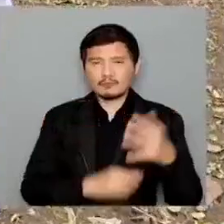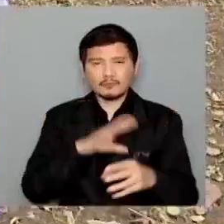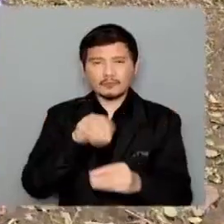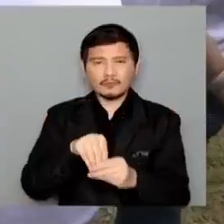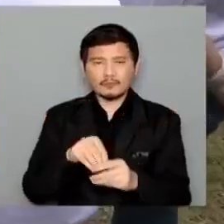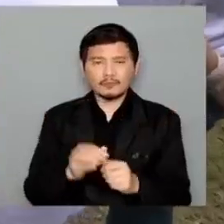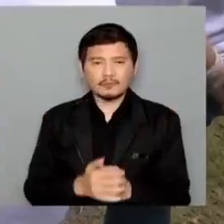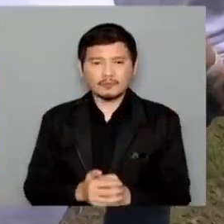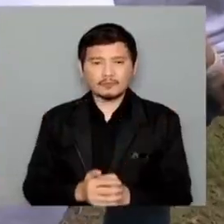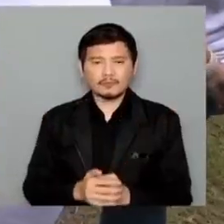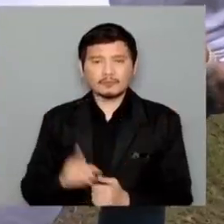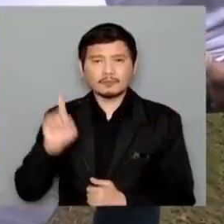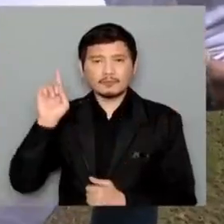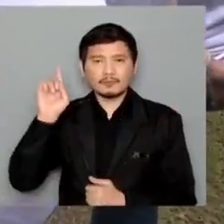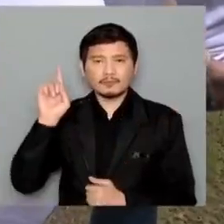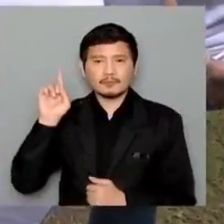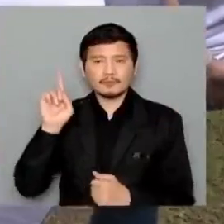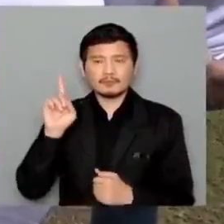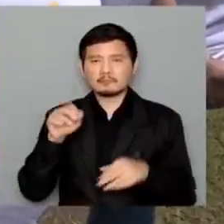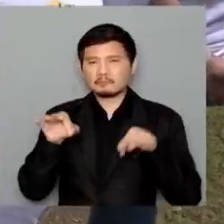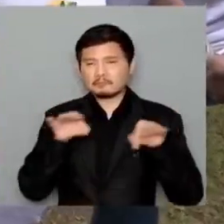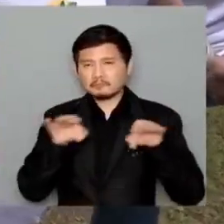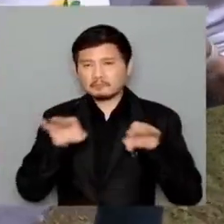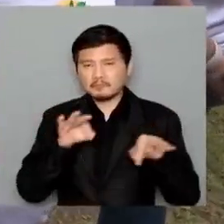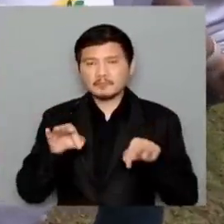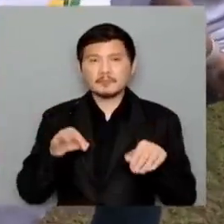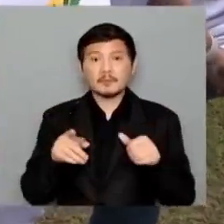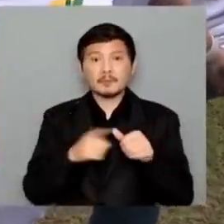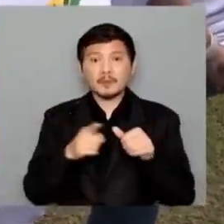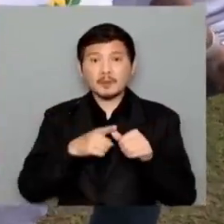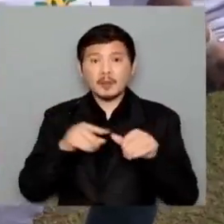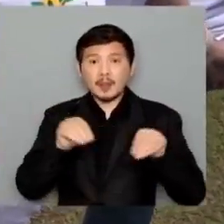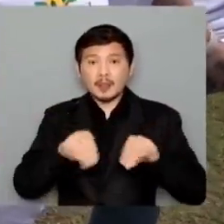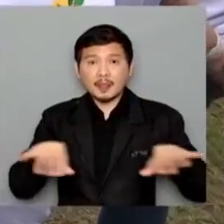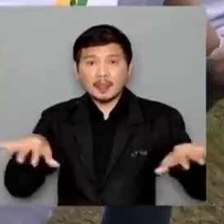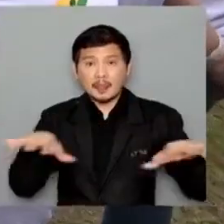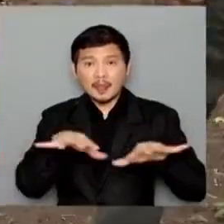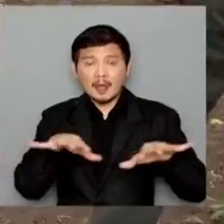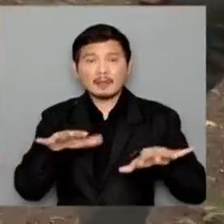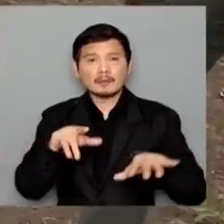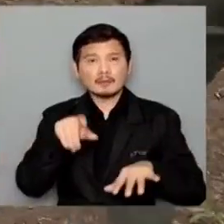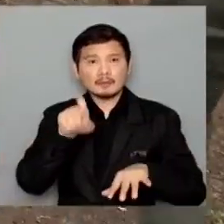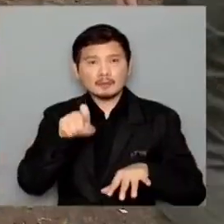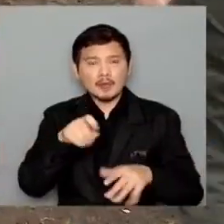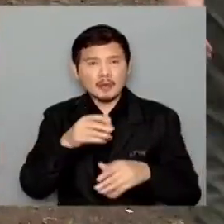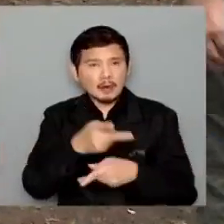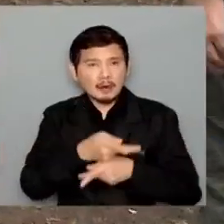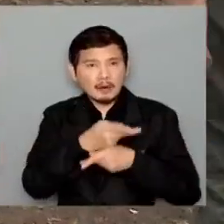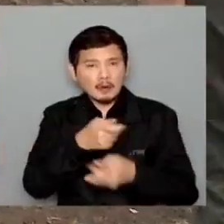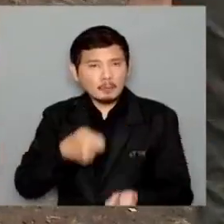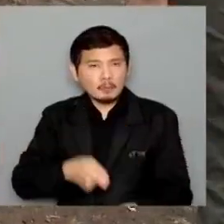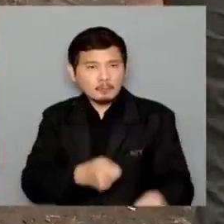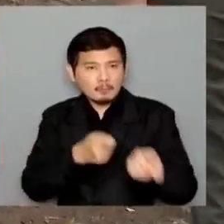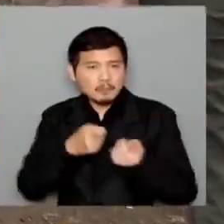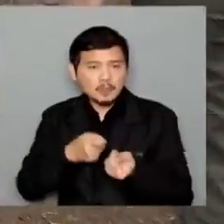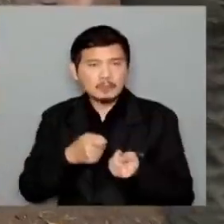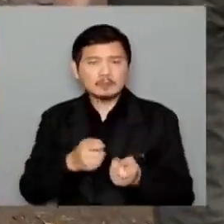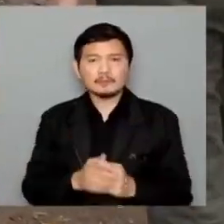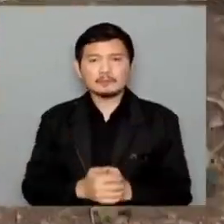o madurog po yung lupa dahil bababa po yung survival rate niya. They have a common goal of